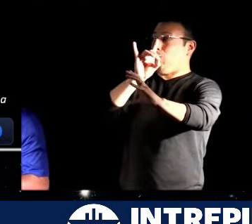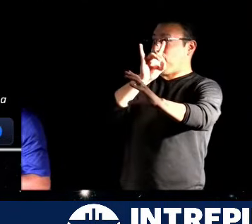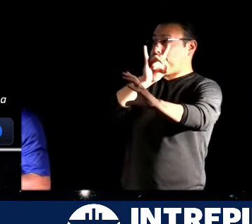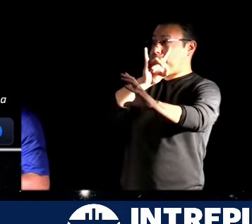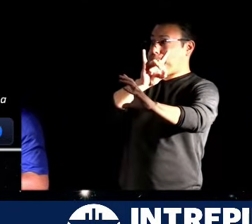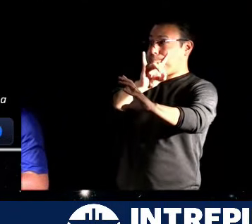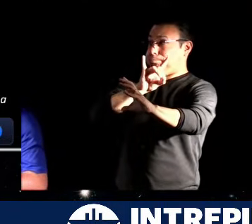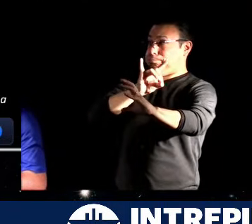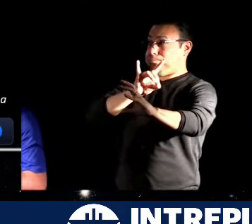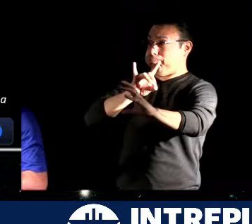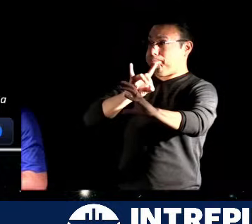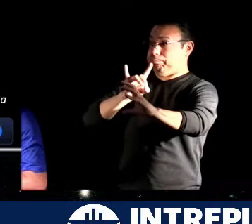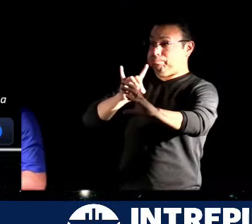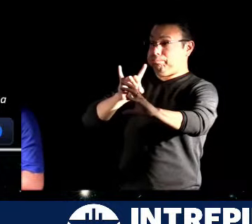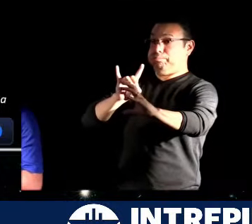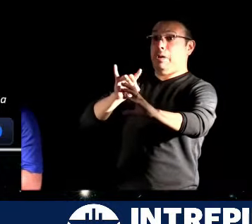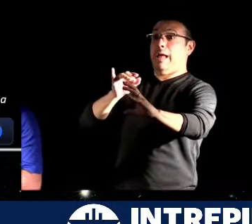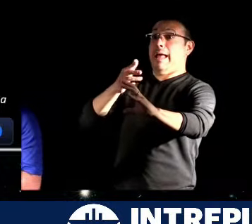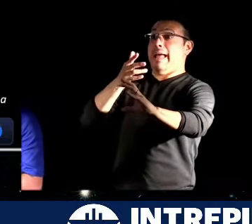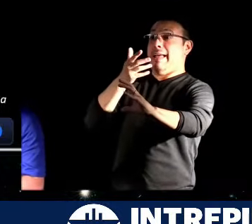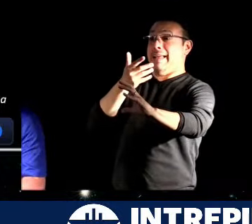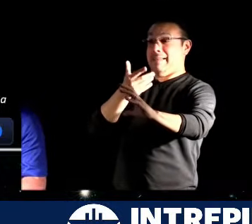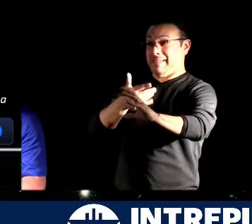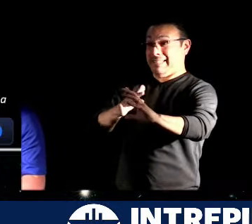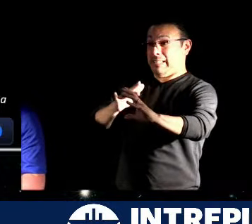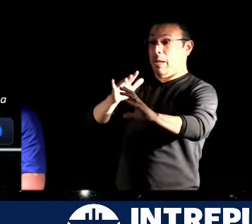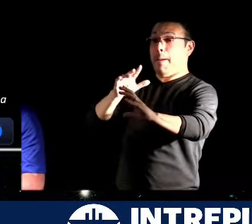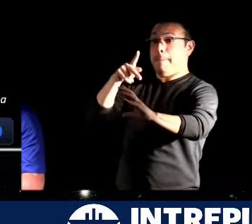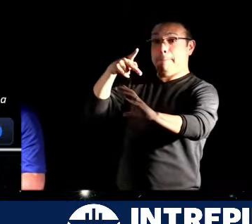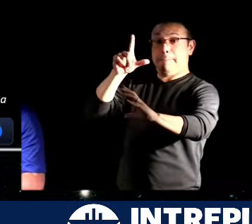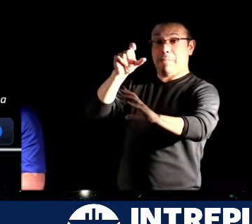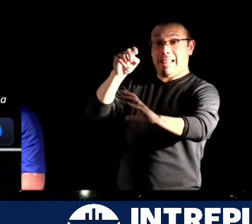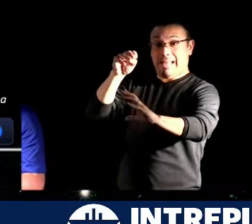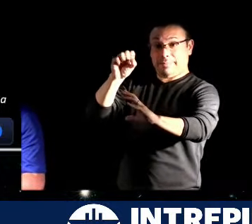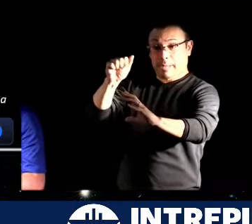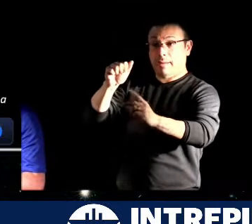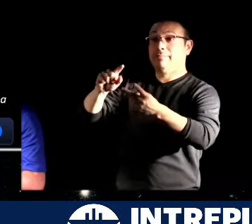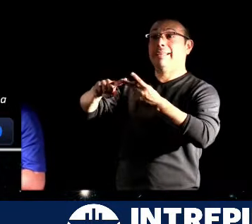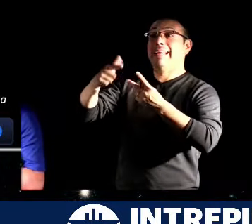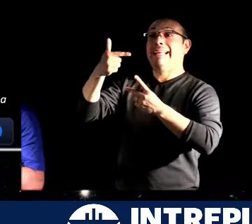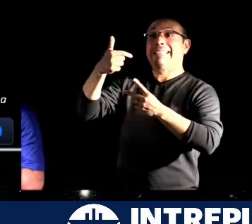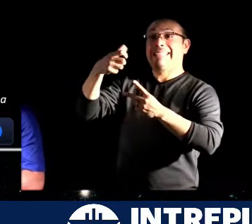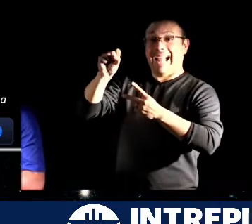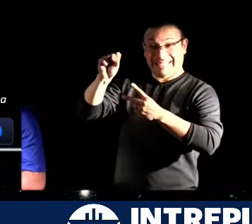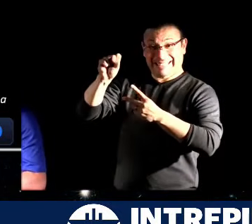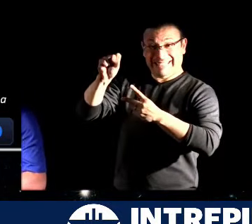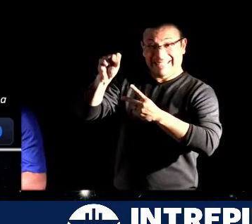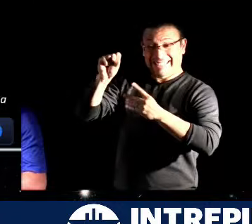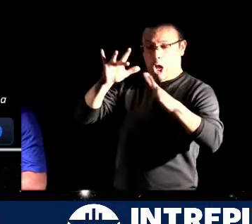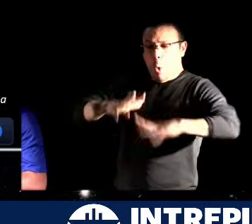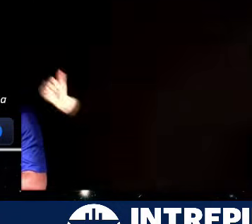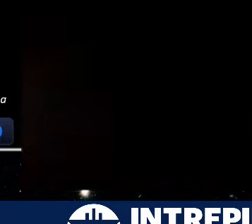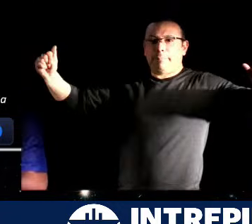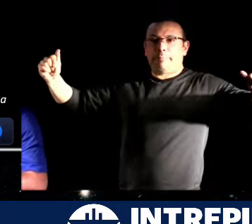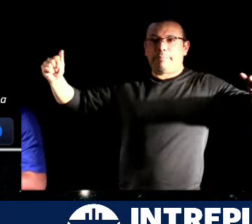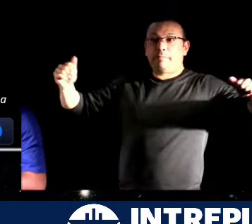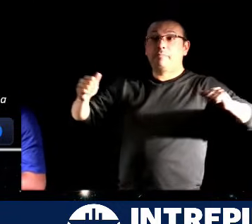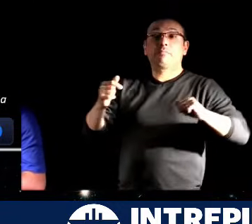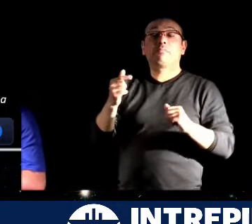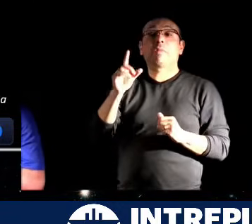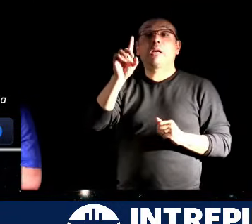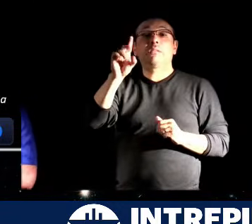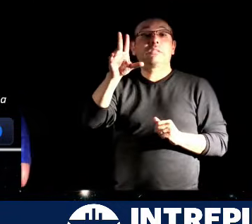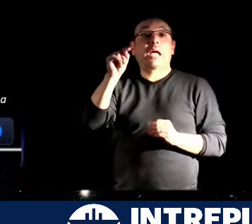like a perfect vacuum. All the plasma, all the gas, they were swept away. Even the heavy dust